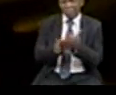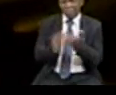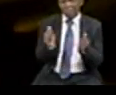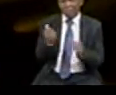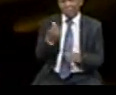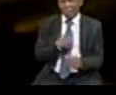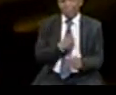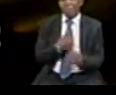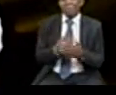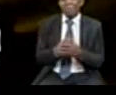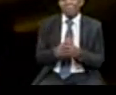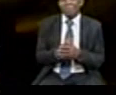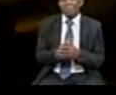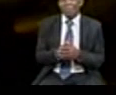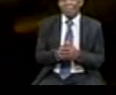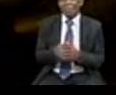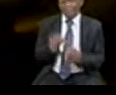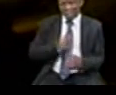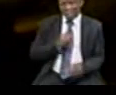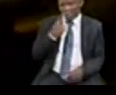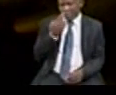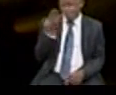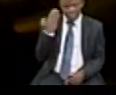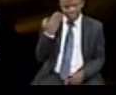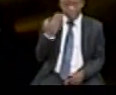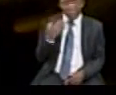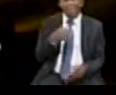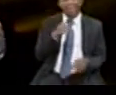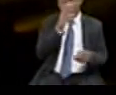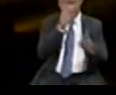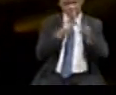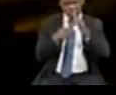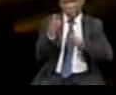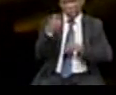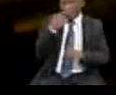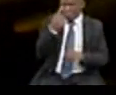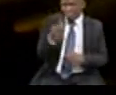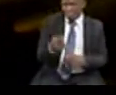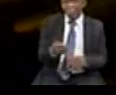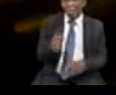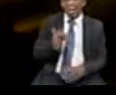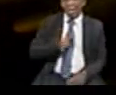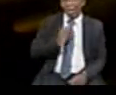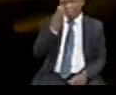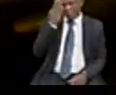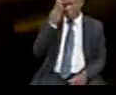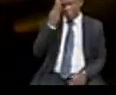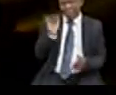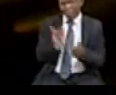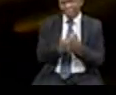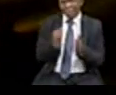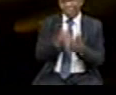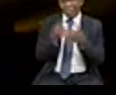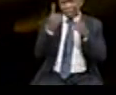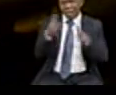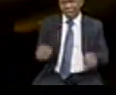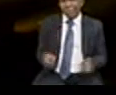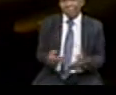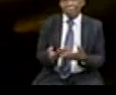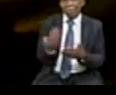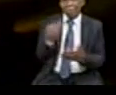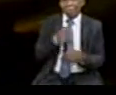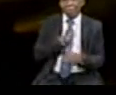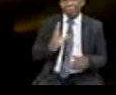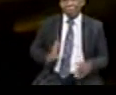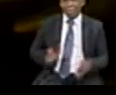I said it. The prophet said it. It will surely come to pass, because when you really look at the Old Testament, even before Christ